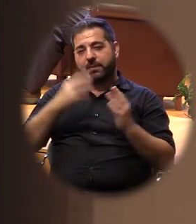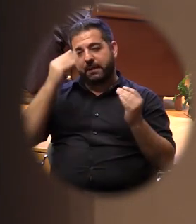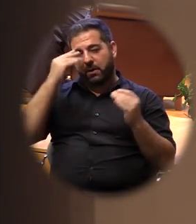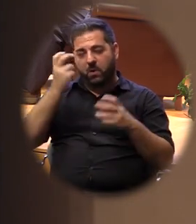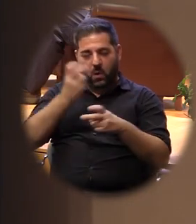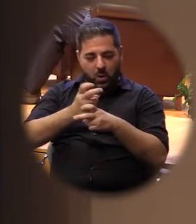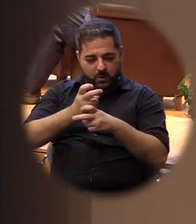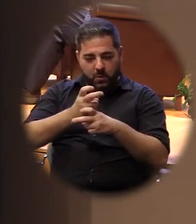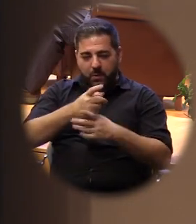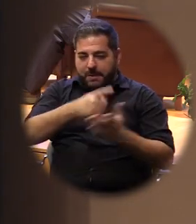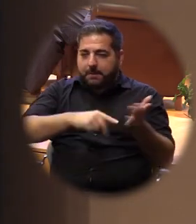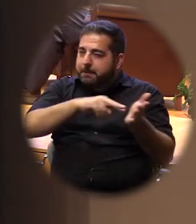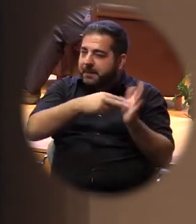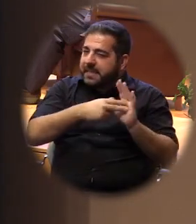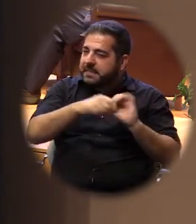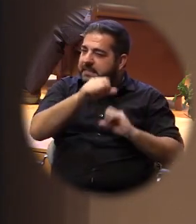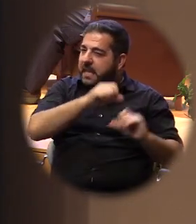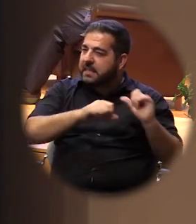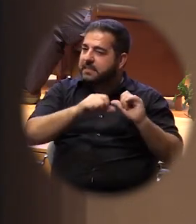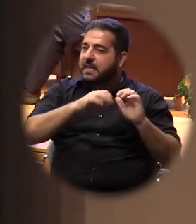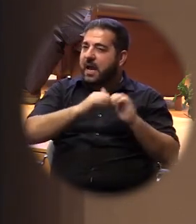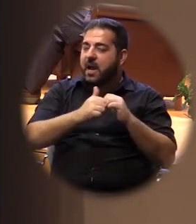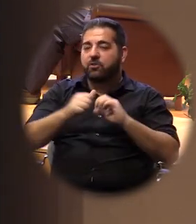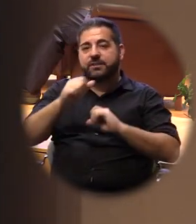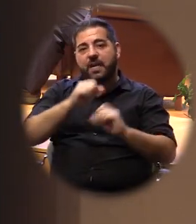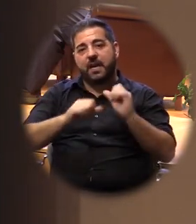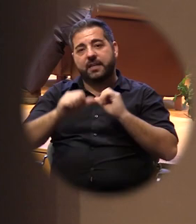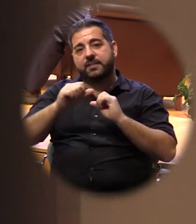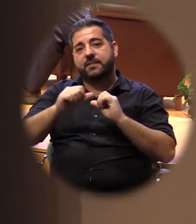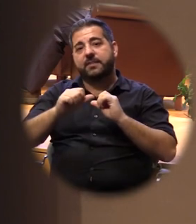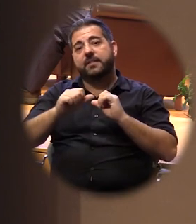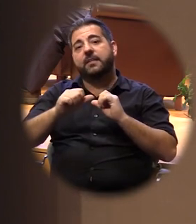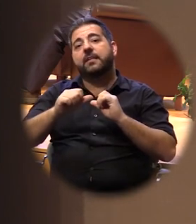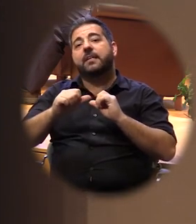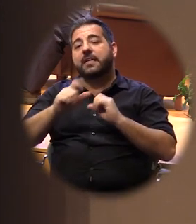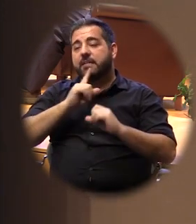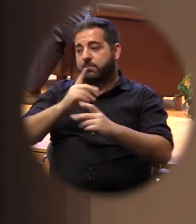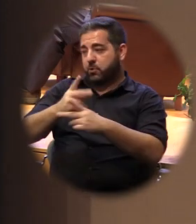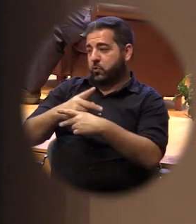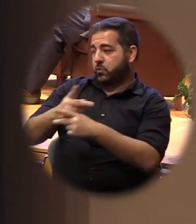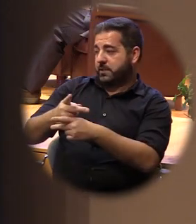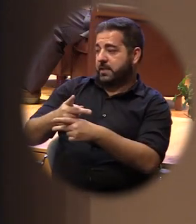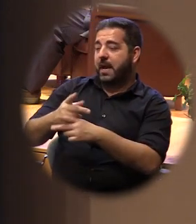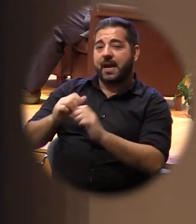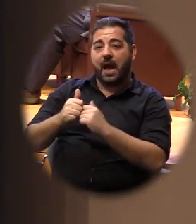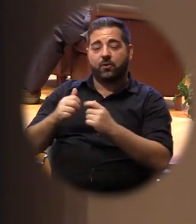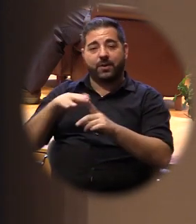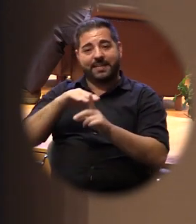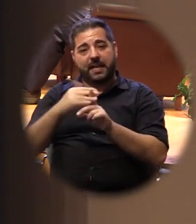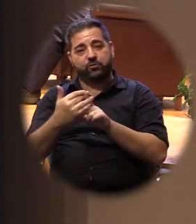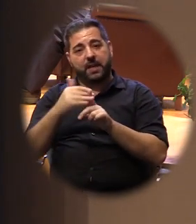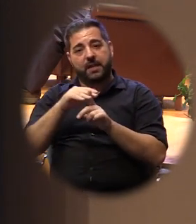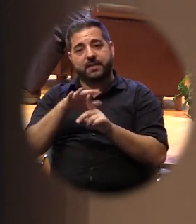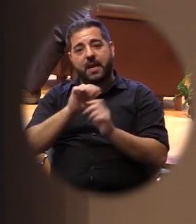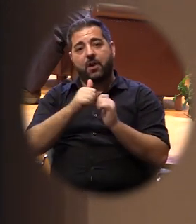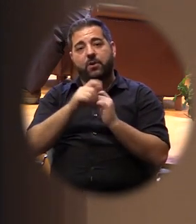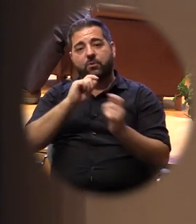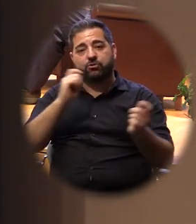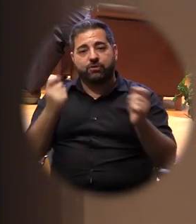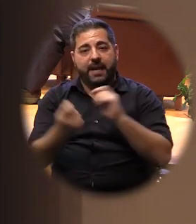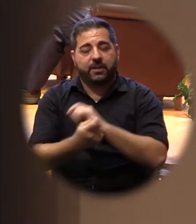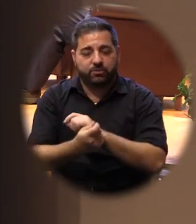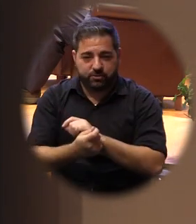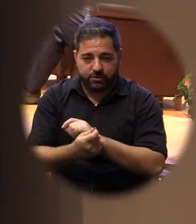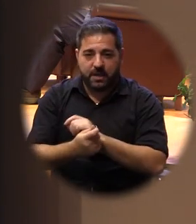about what science is and how scientific knowledge is produced, and how it is contextualized, and how it changes, and how it